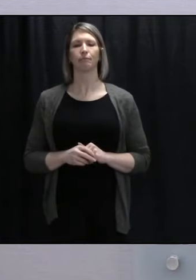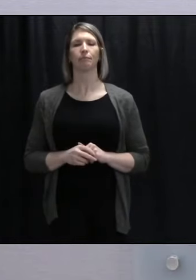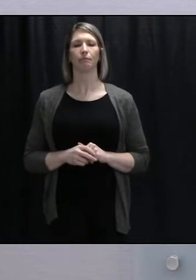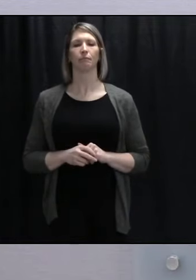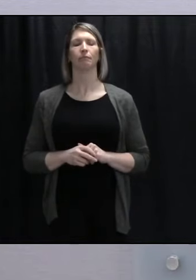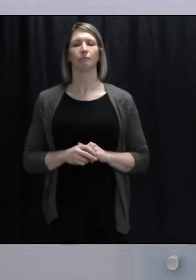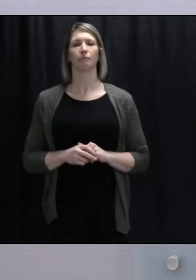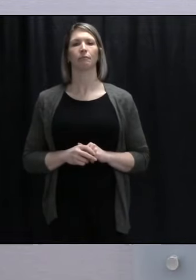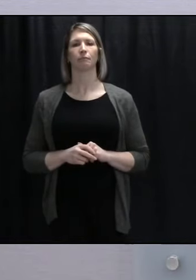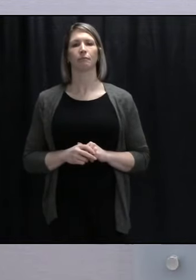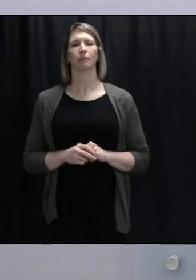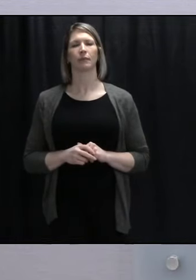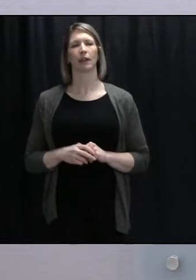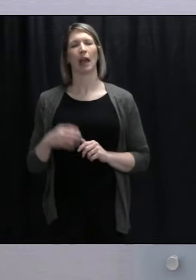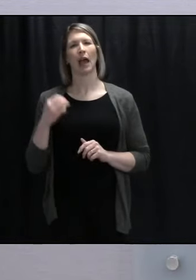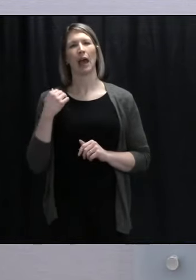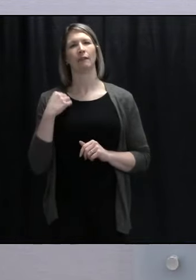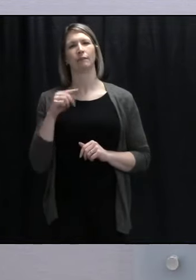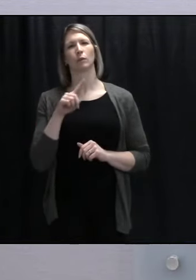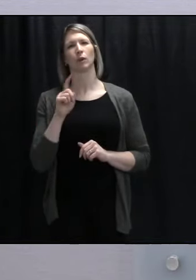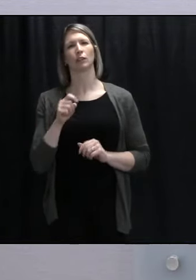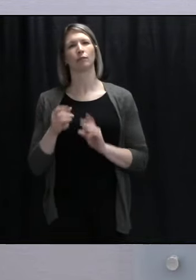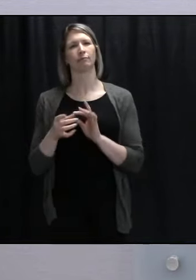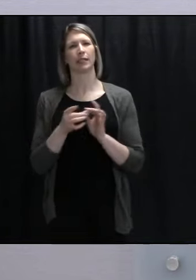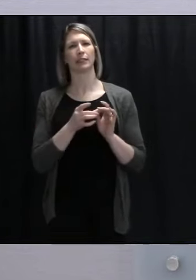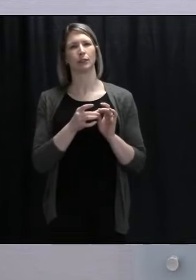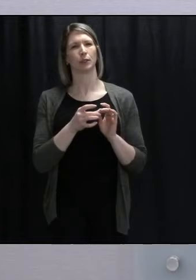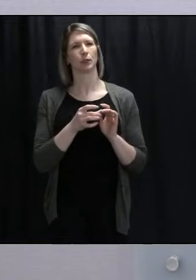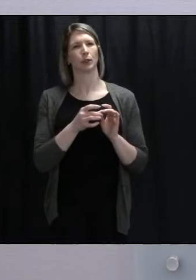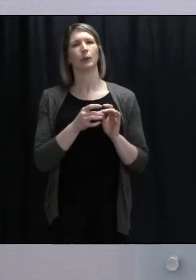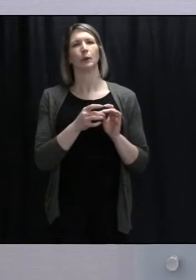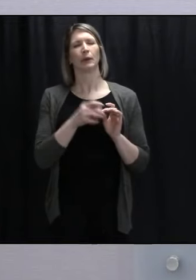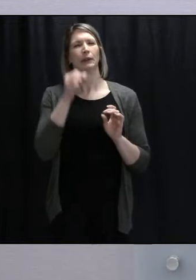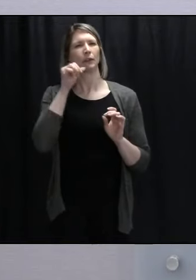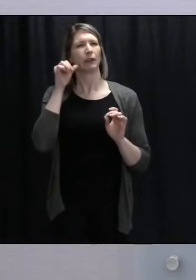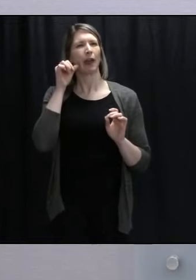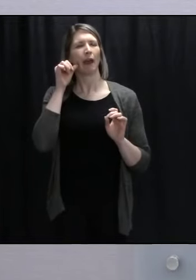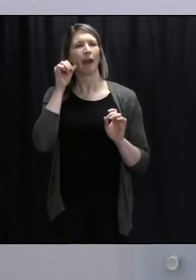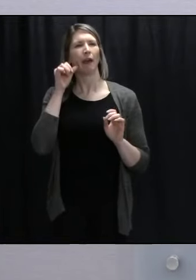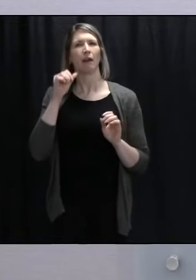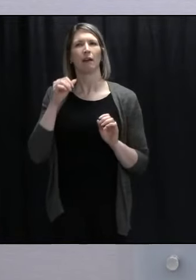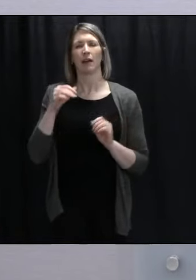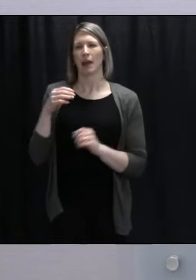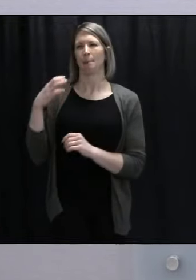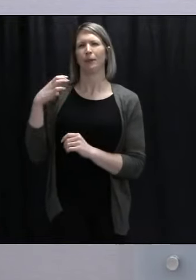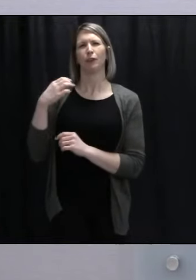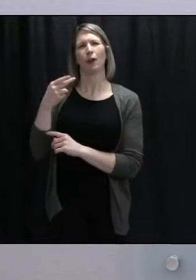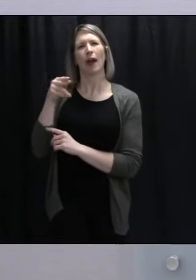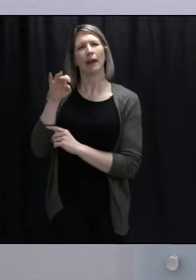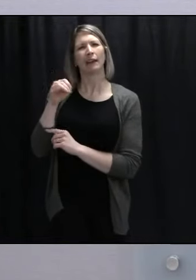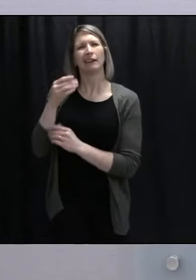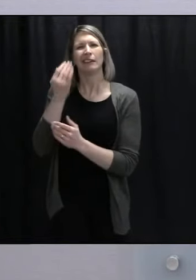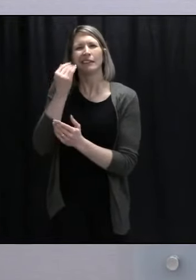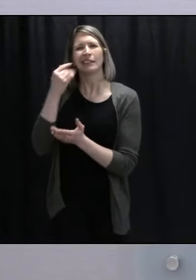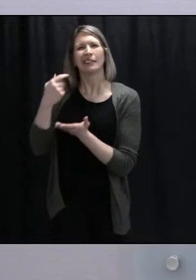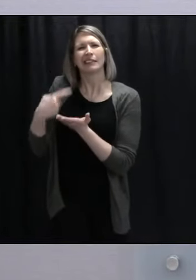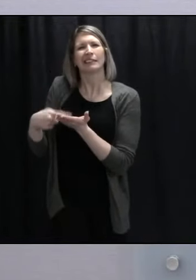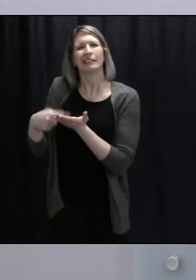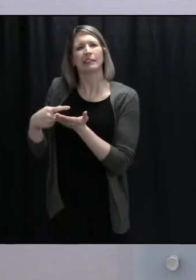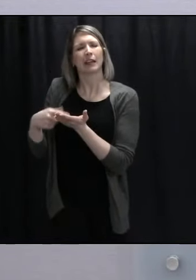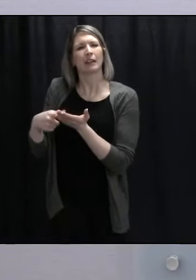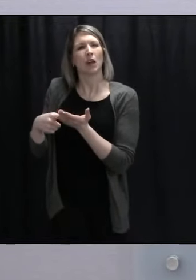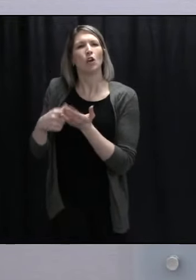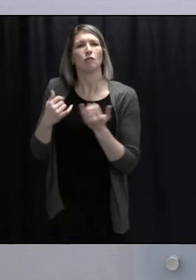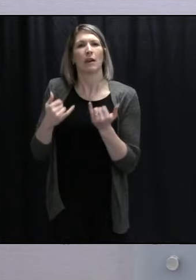question, a follow-up from yesterday. Minister Haggie, you mentioned that testing is currently underway for locally made PPE, and I was